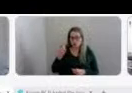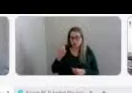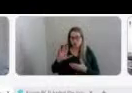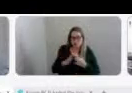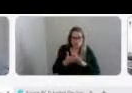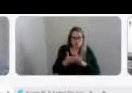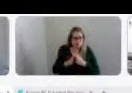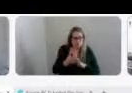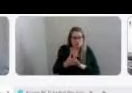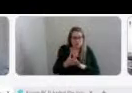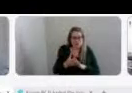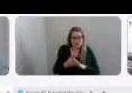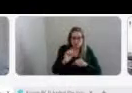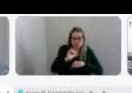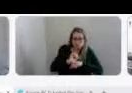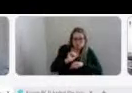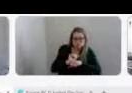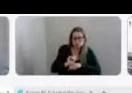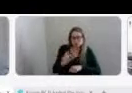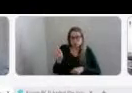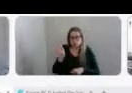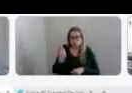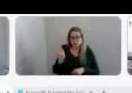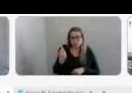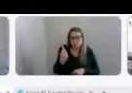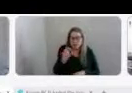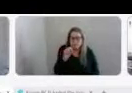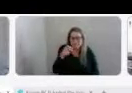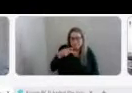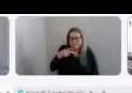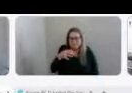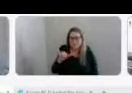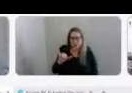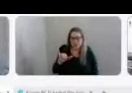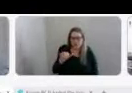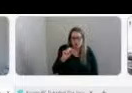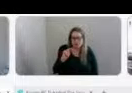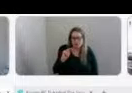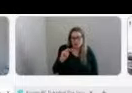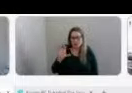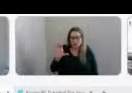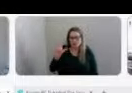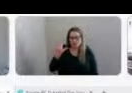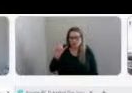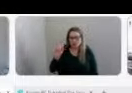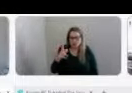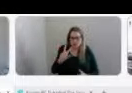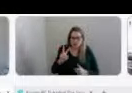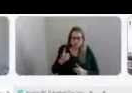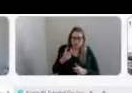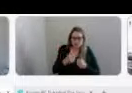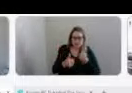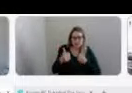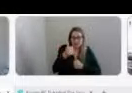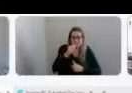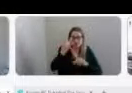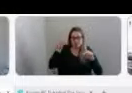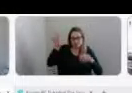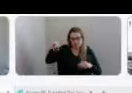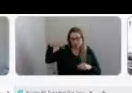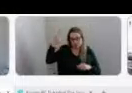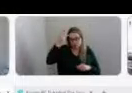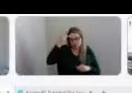this is the work of a republican spy anna clark who is the second vice president of the pima county republican